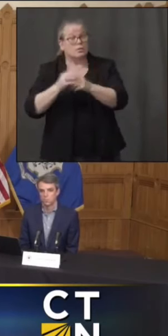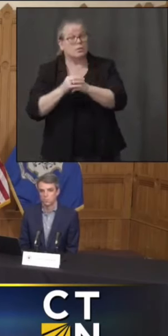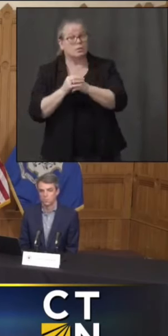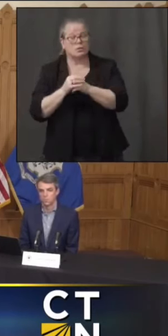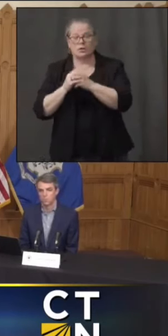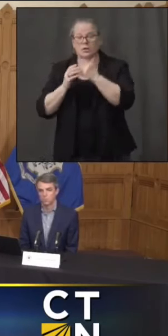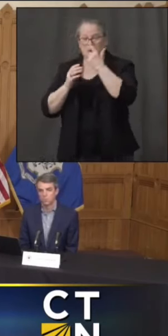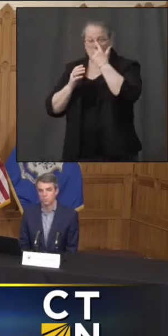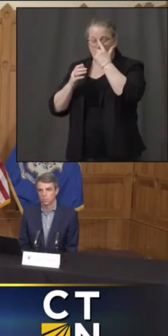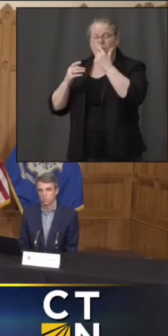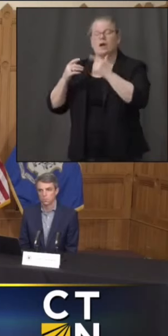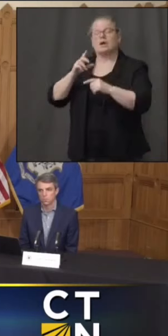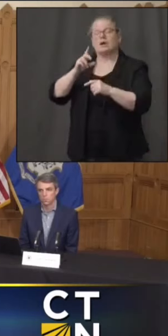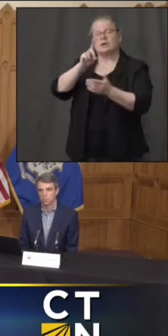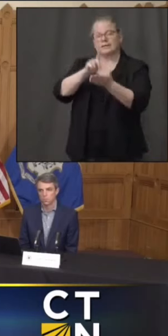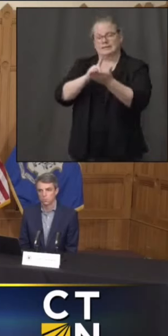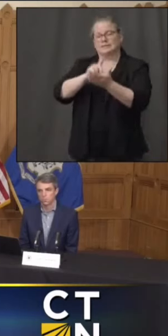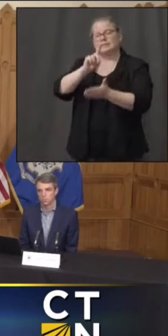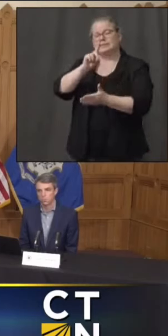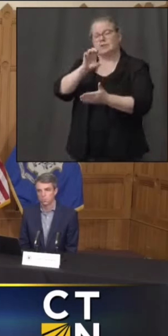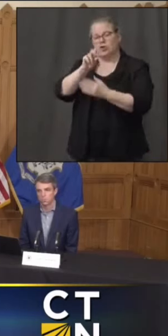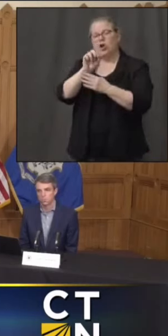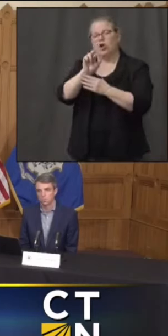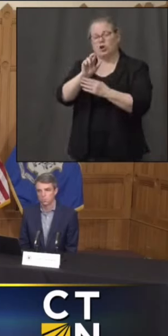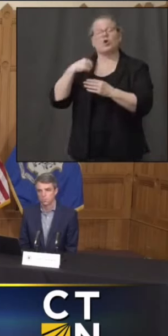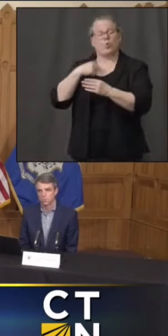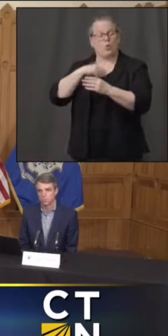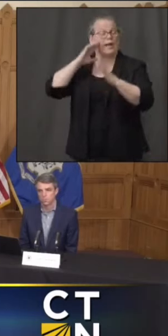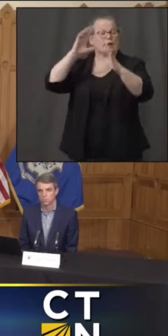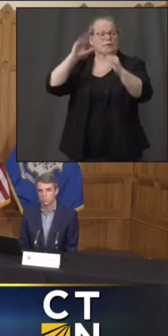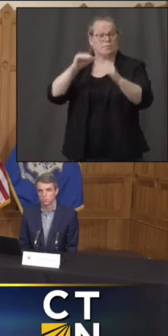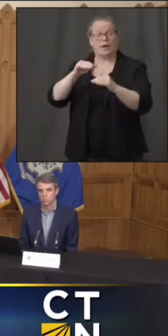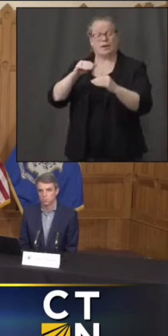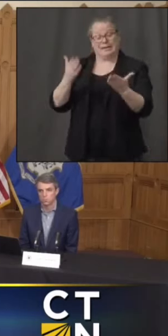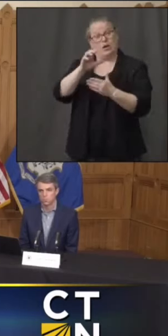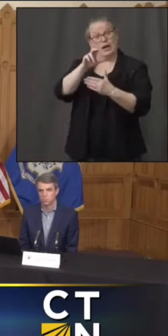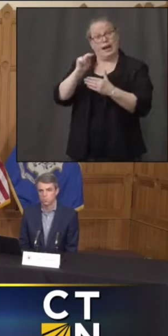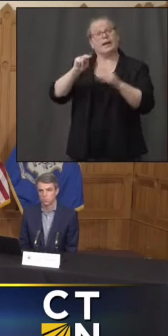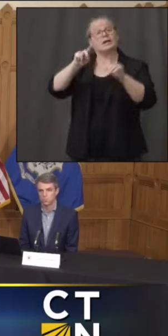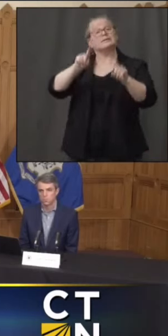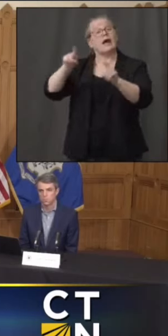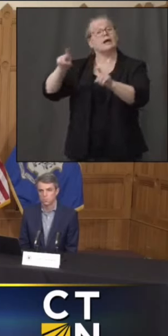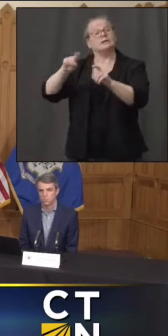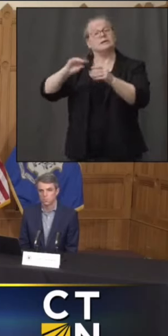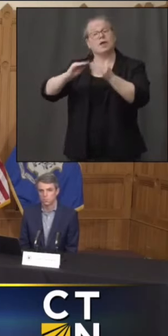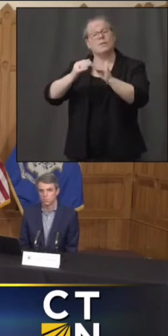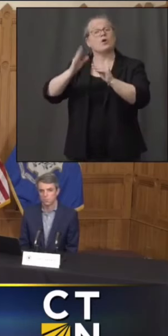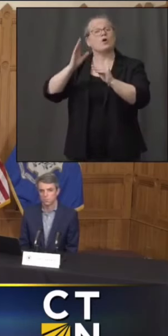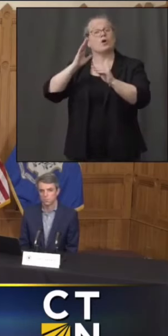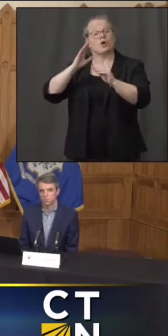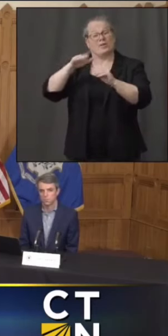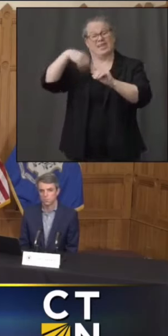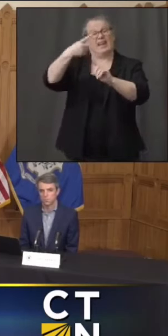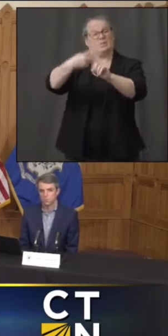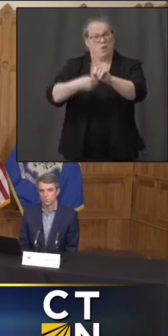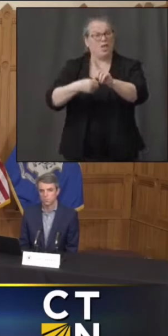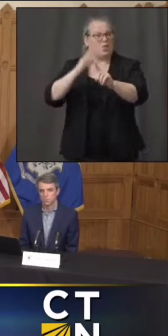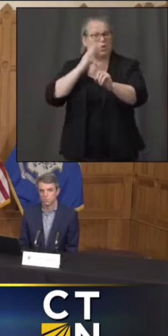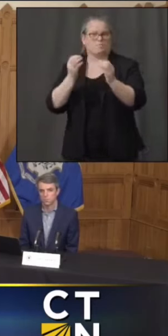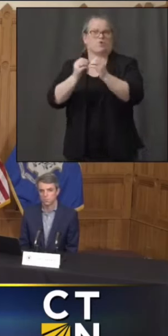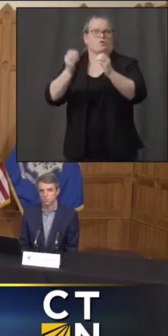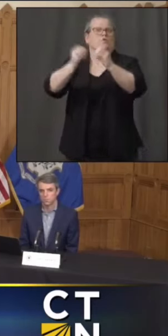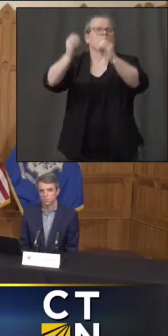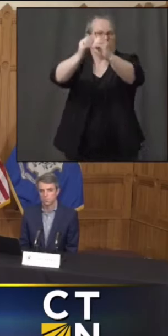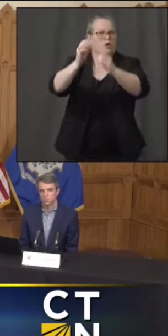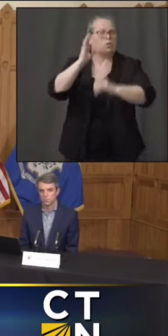the number of tests available in Connecticut will dramatically increase over the next month. And it's also expected that the